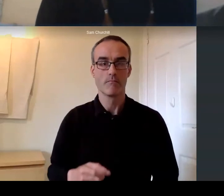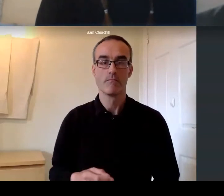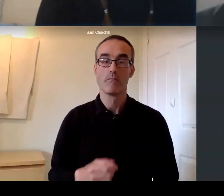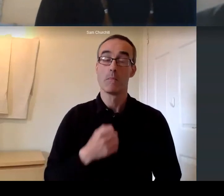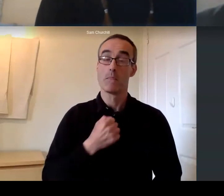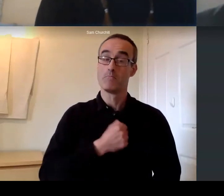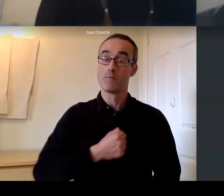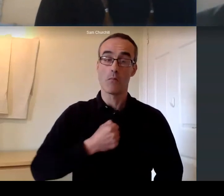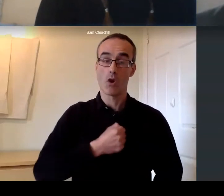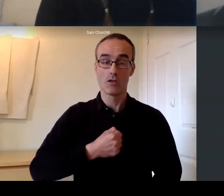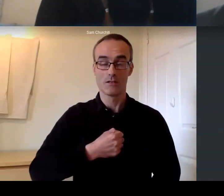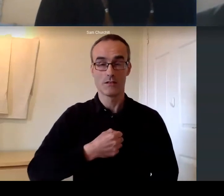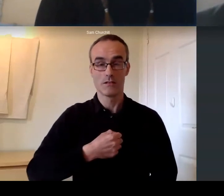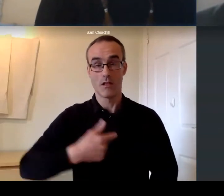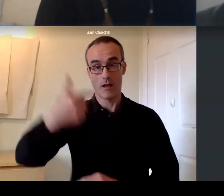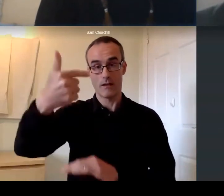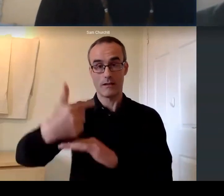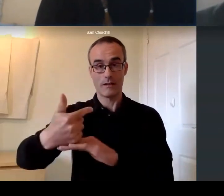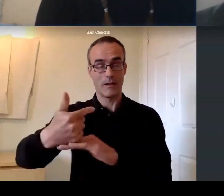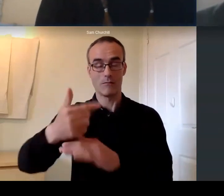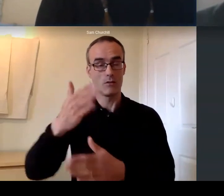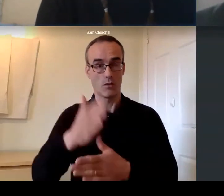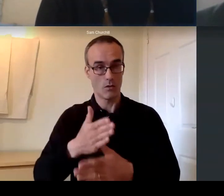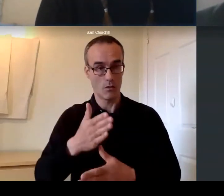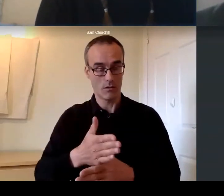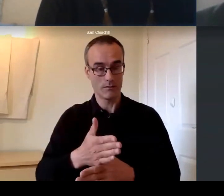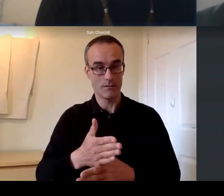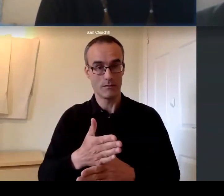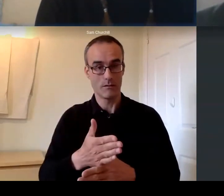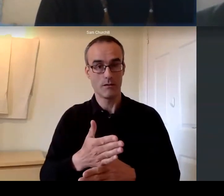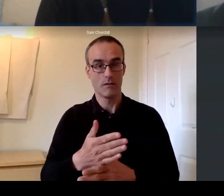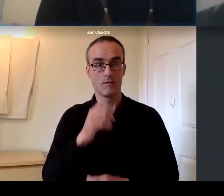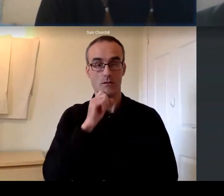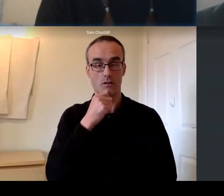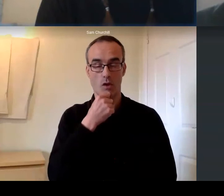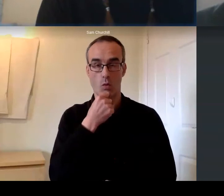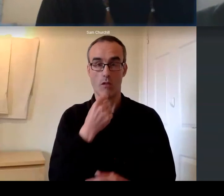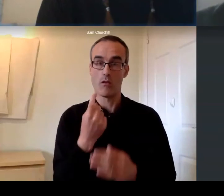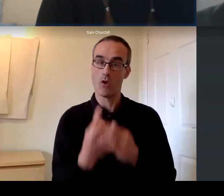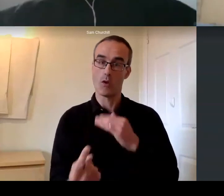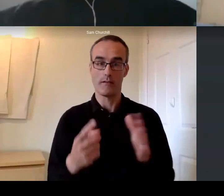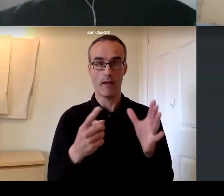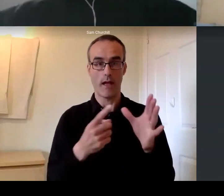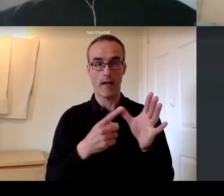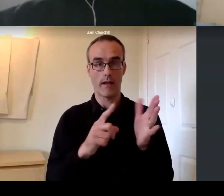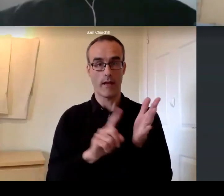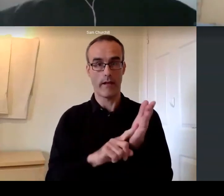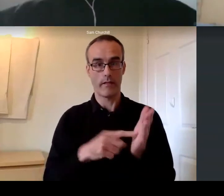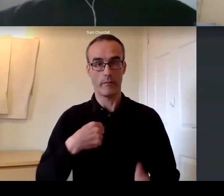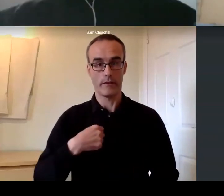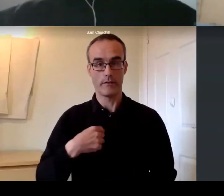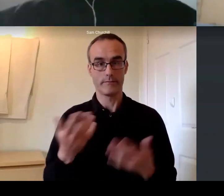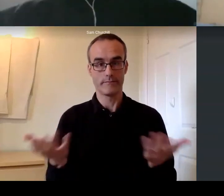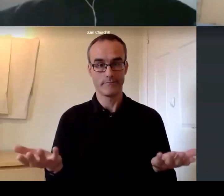camera, so I am just going to be letters for this Q&A, if that's okay. So apologies for